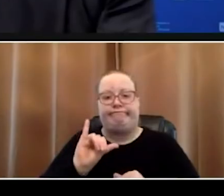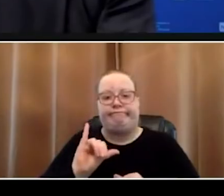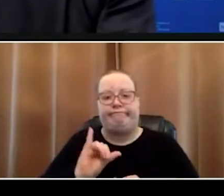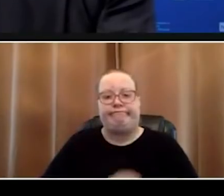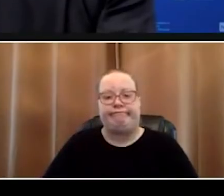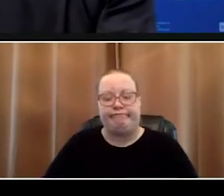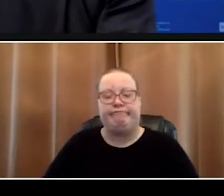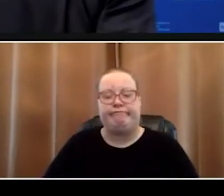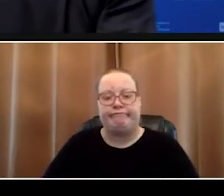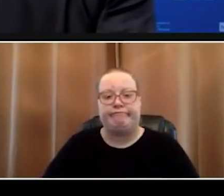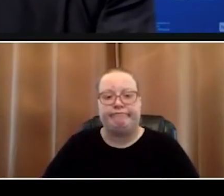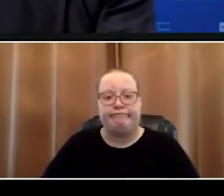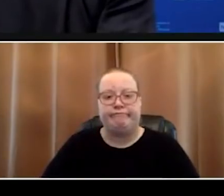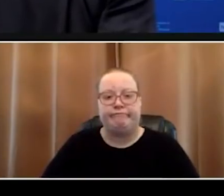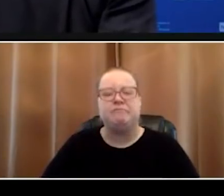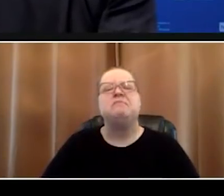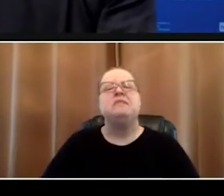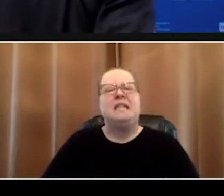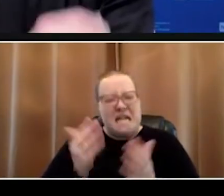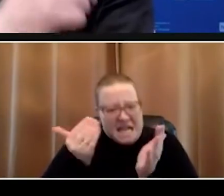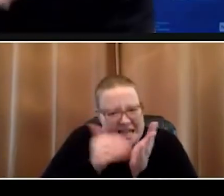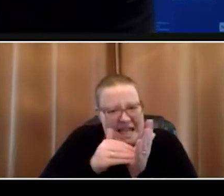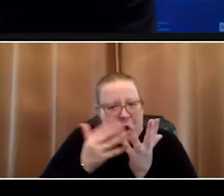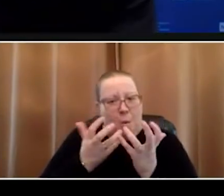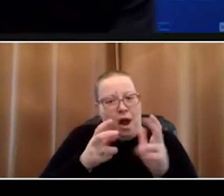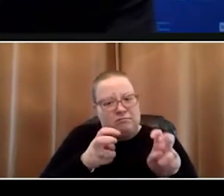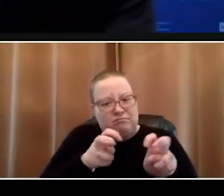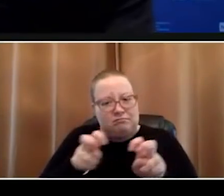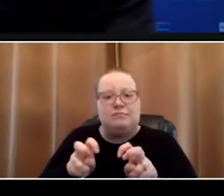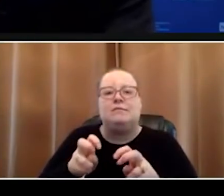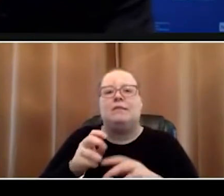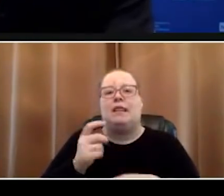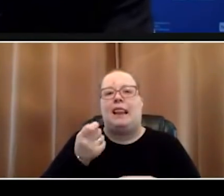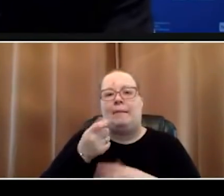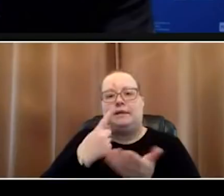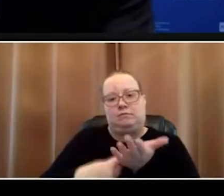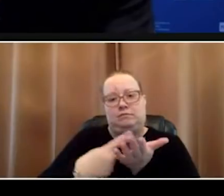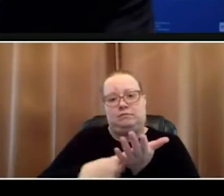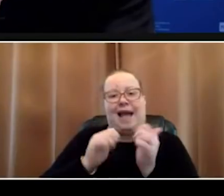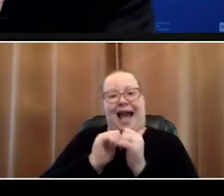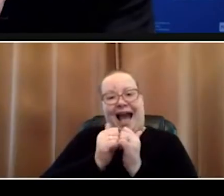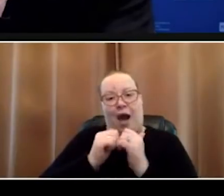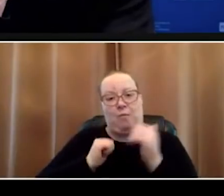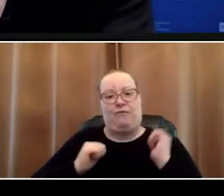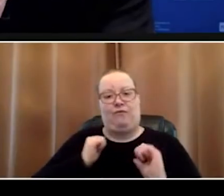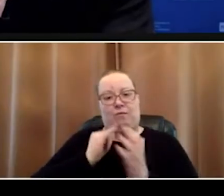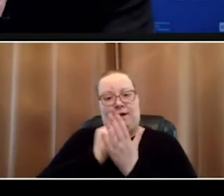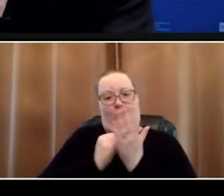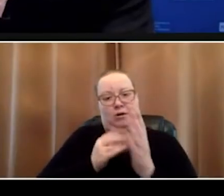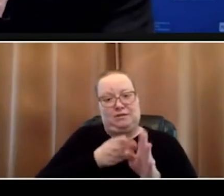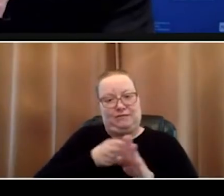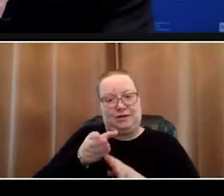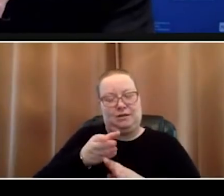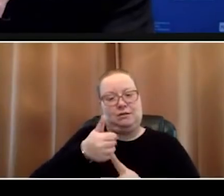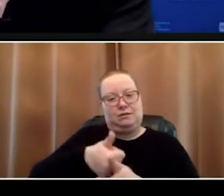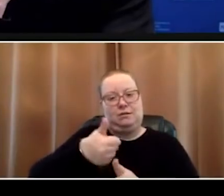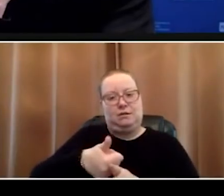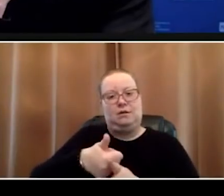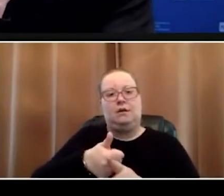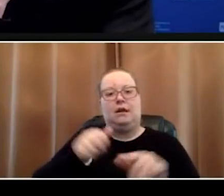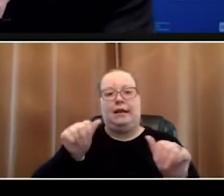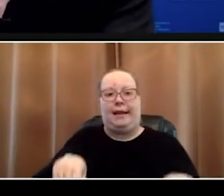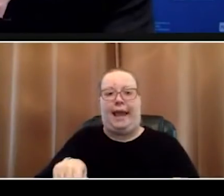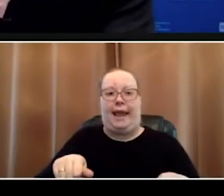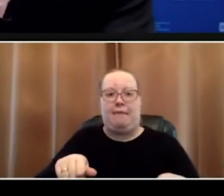I want to shift a little bit again to just really talk about how the performing arts field can be really